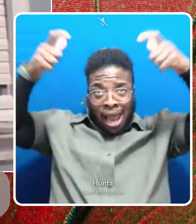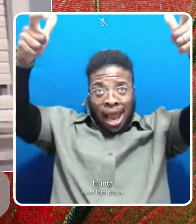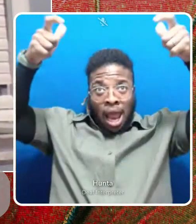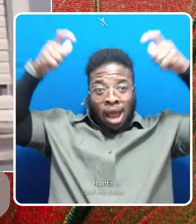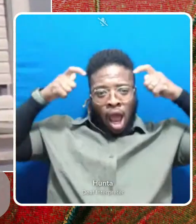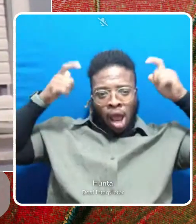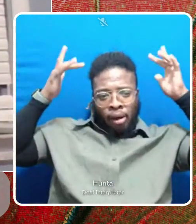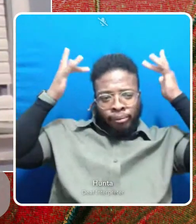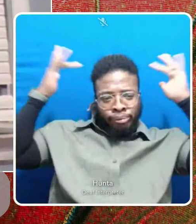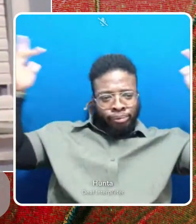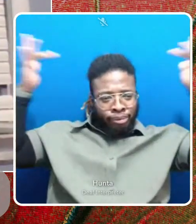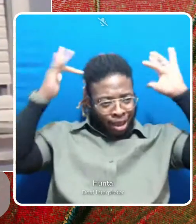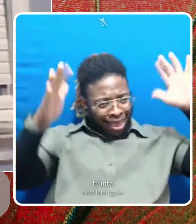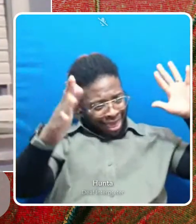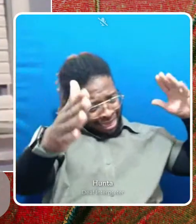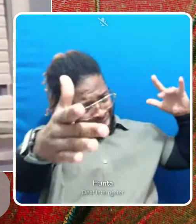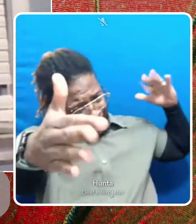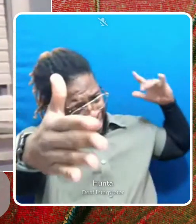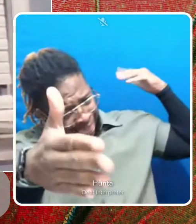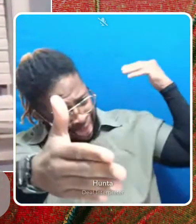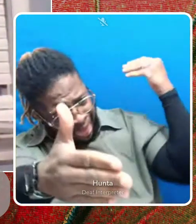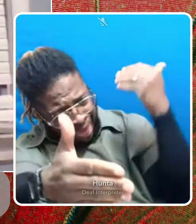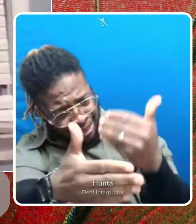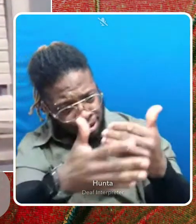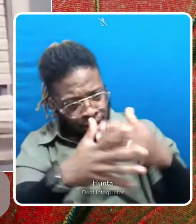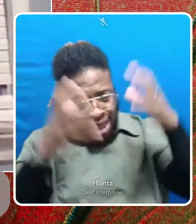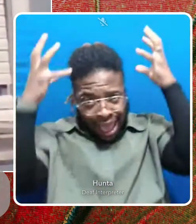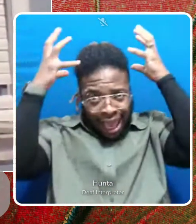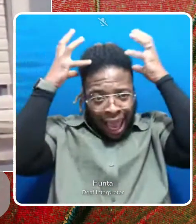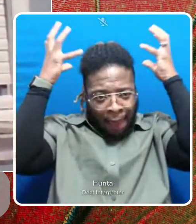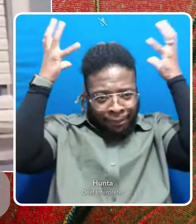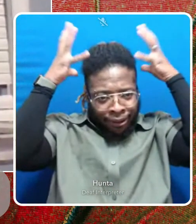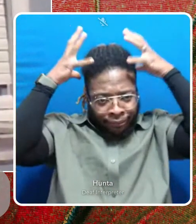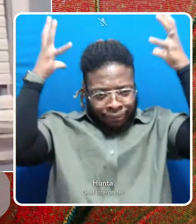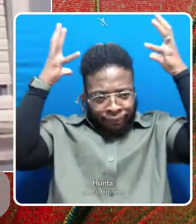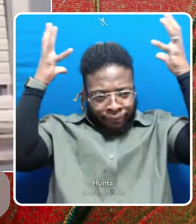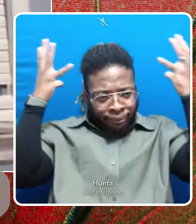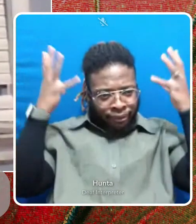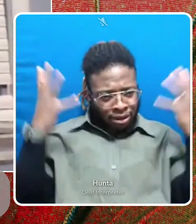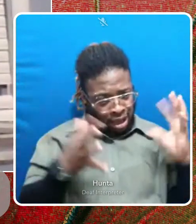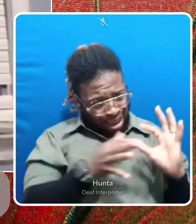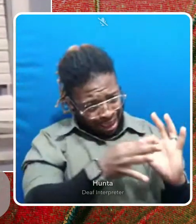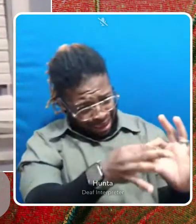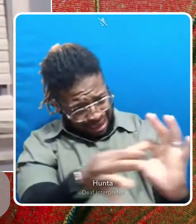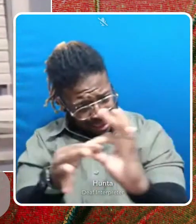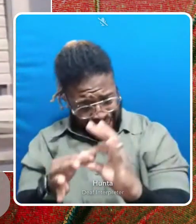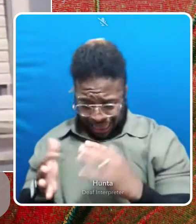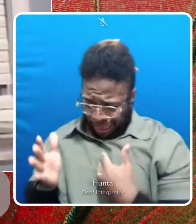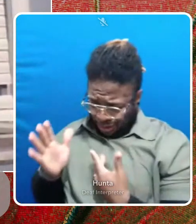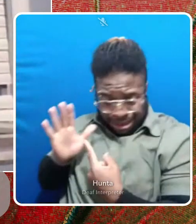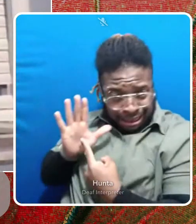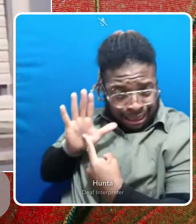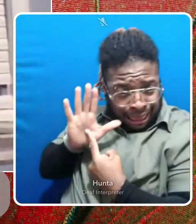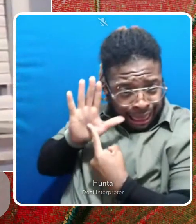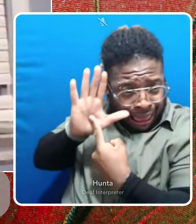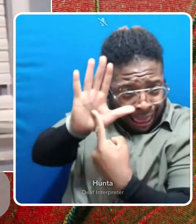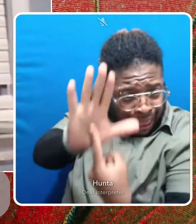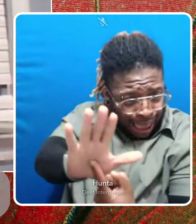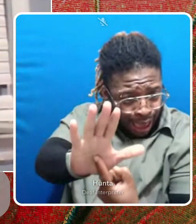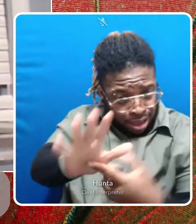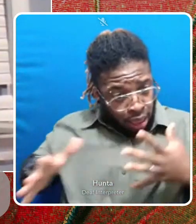will tangle a unity in how we appear. Who decided that the dress code must undress those who clothes express shows they